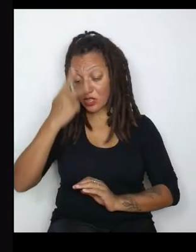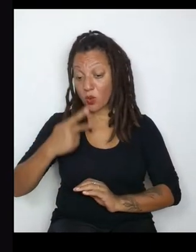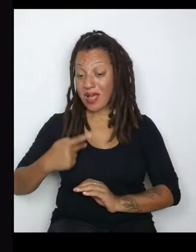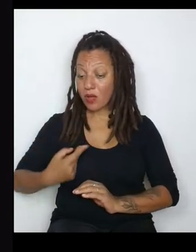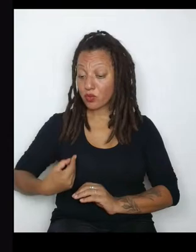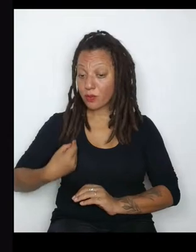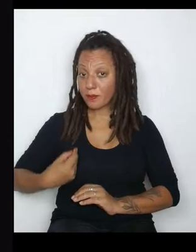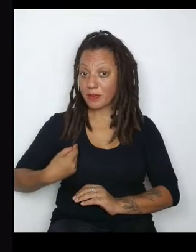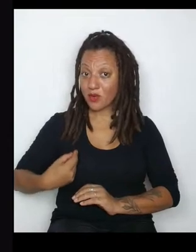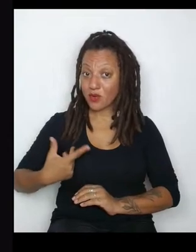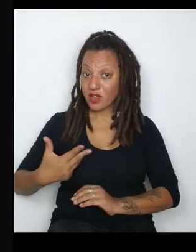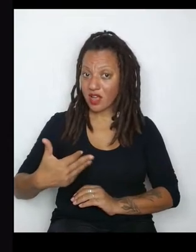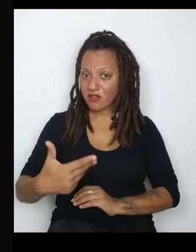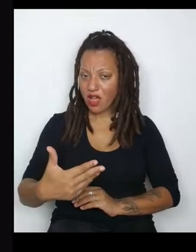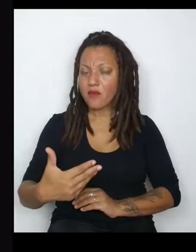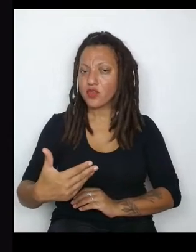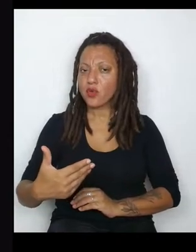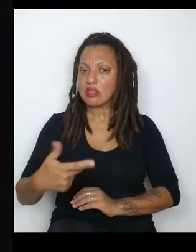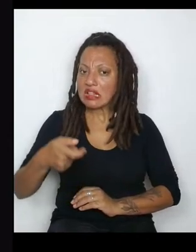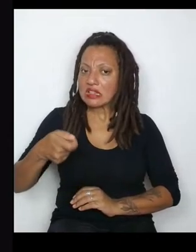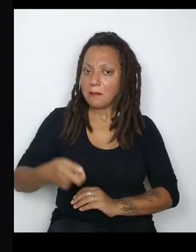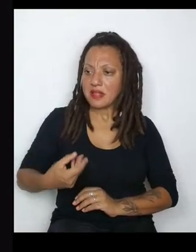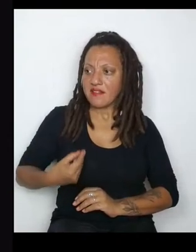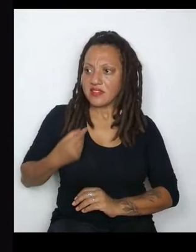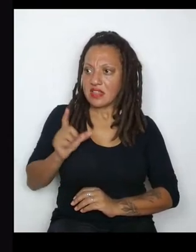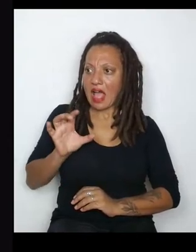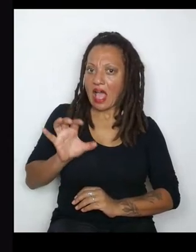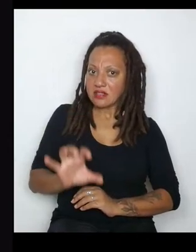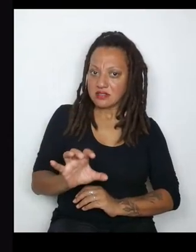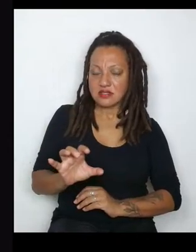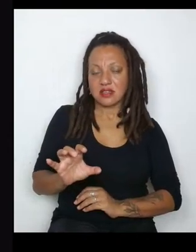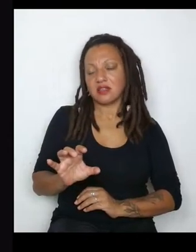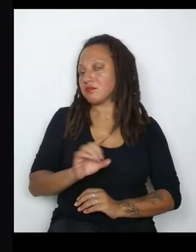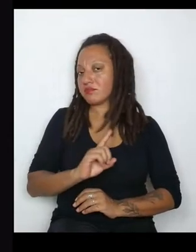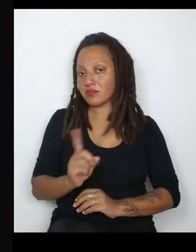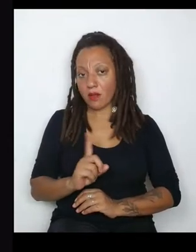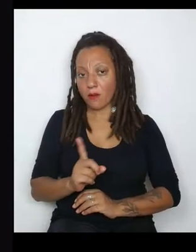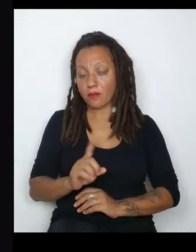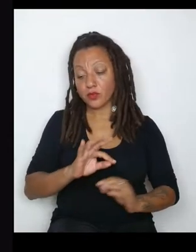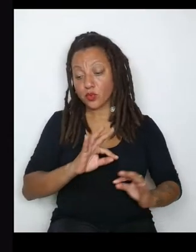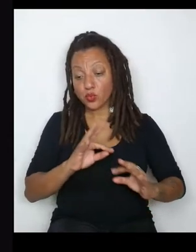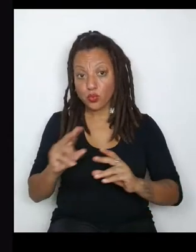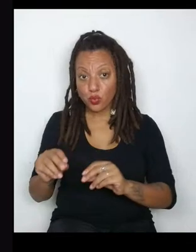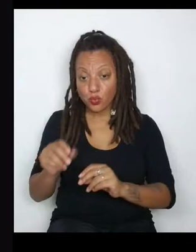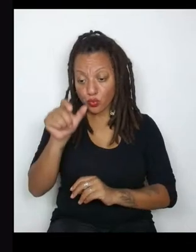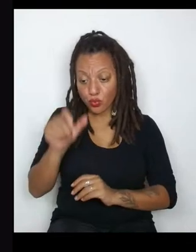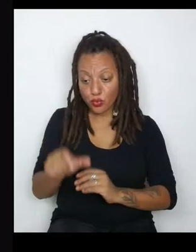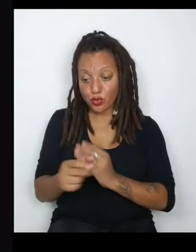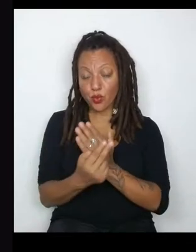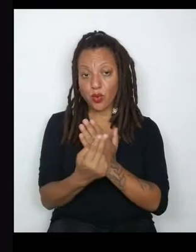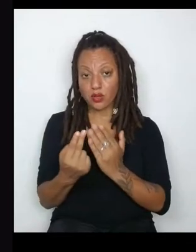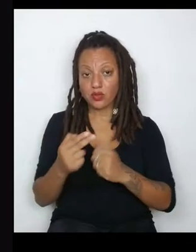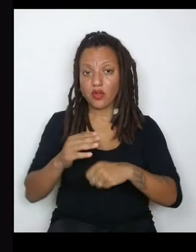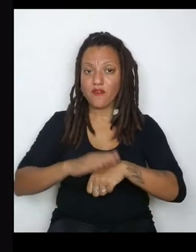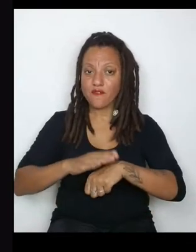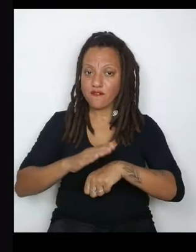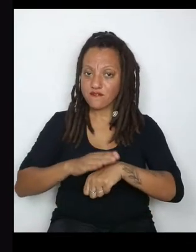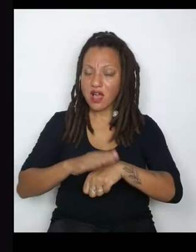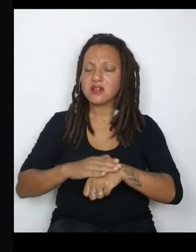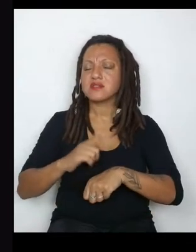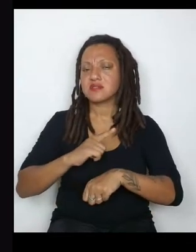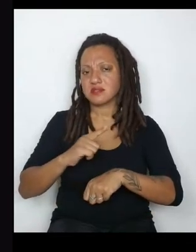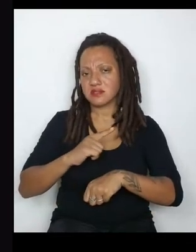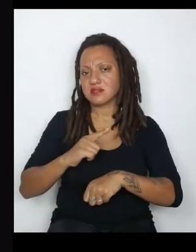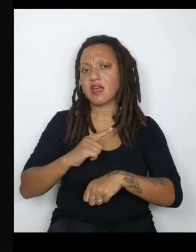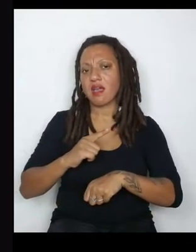whatever the writer does is in fact governed by the technical demands of self-portraiture and this